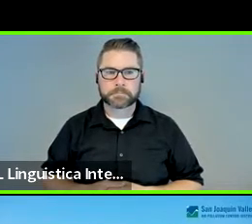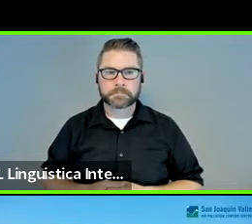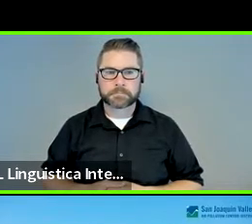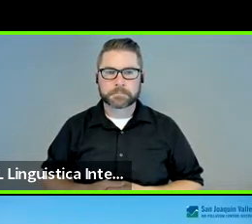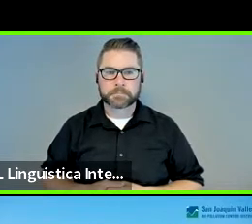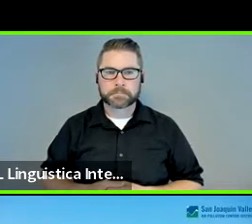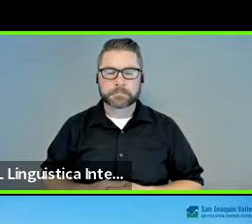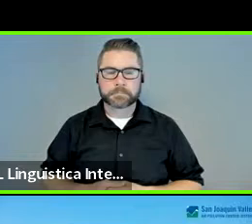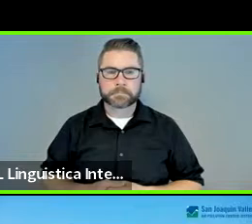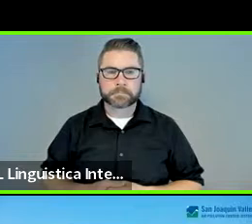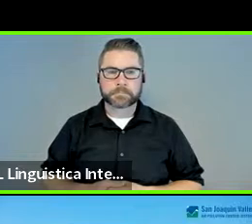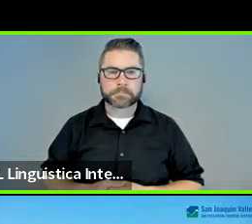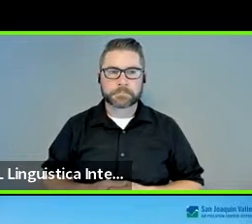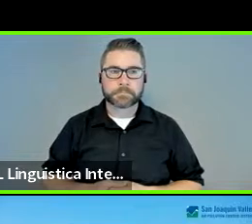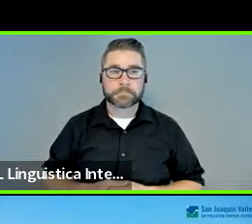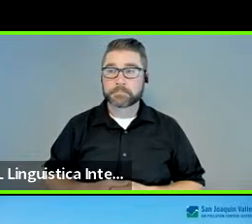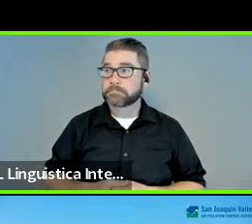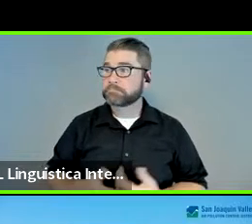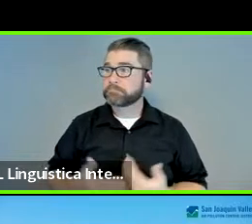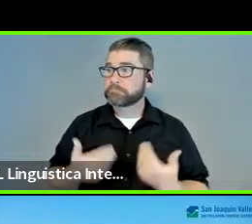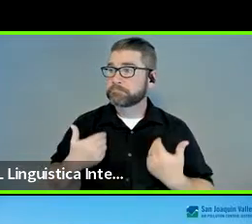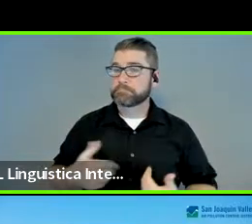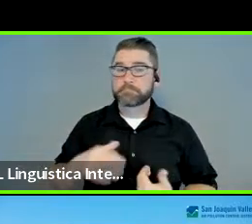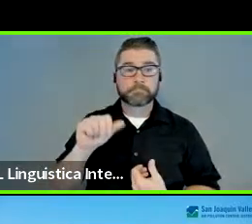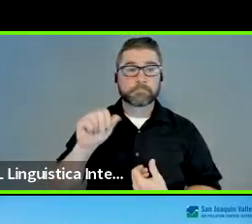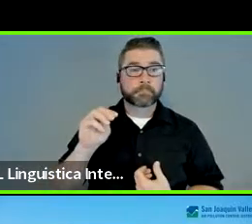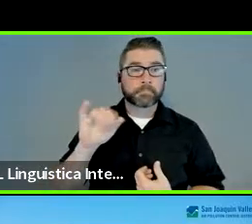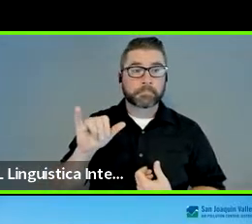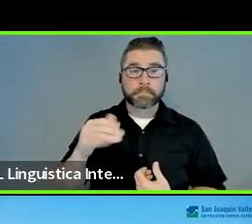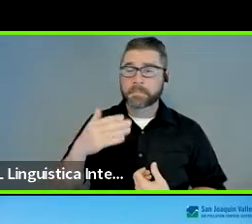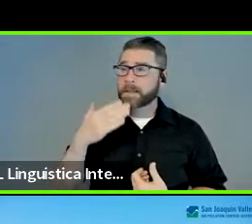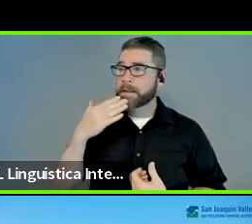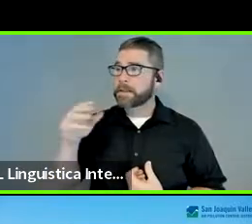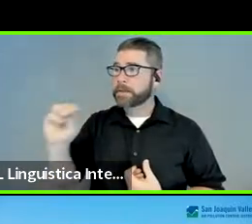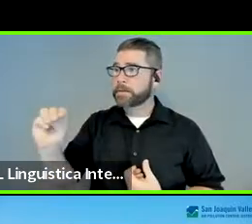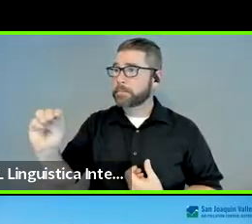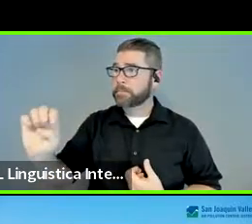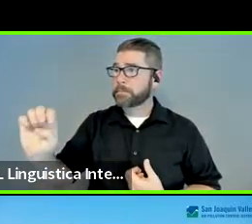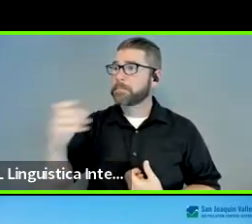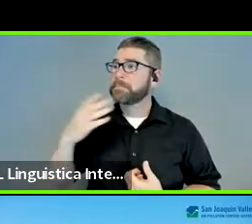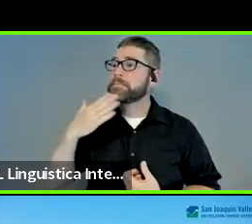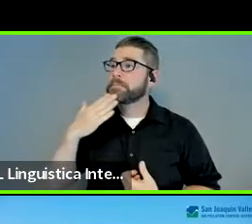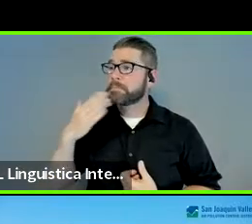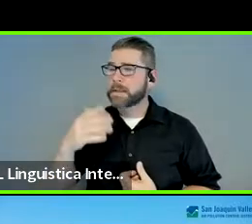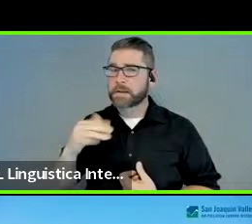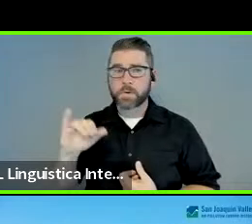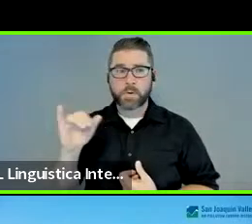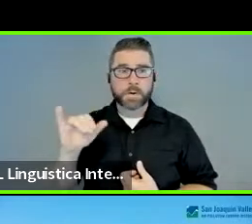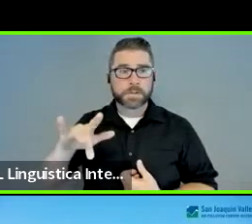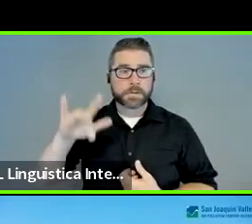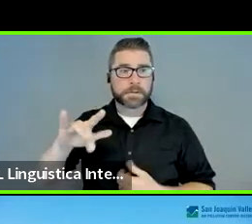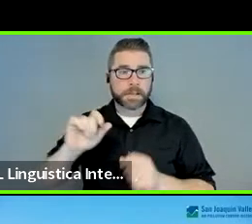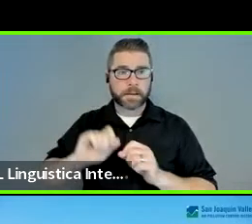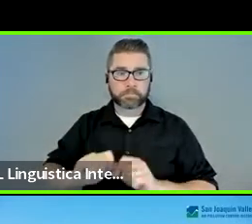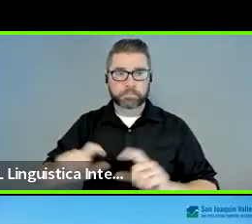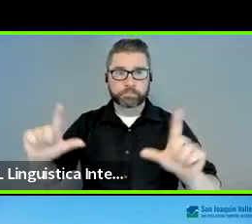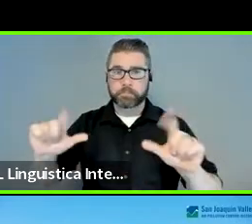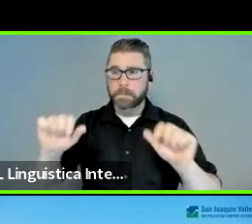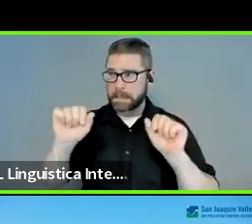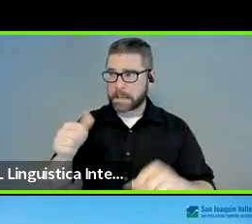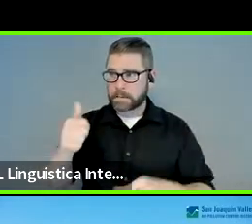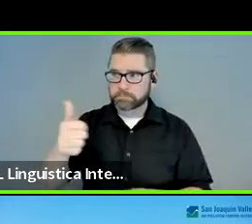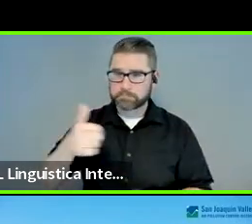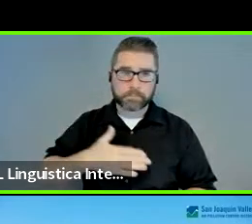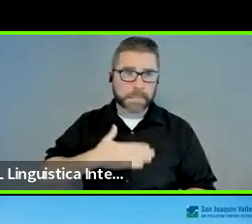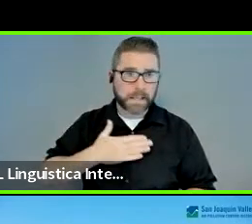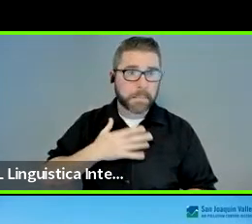This is Amy. Thank you so much, Mary Elizabeth. And I'm glad they were able to open the document. And I also want to bring your attention, Mary